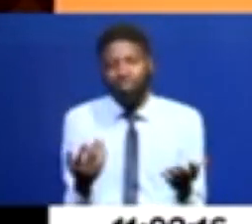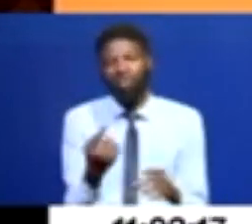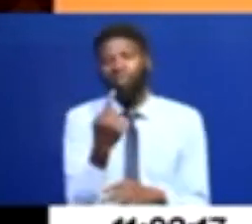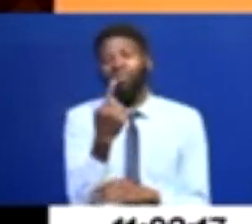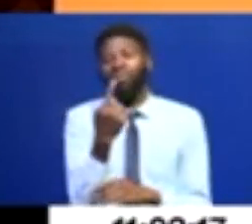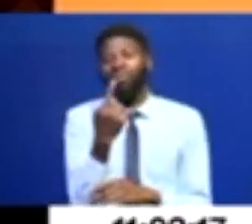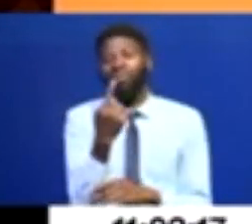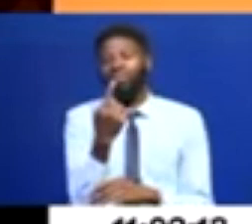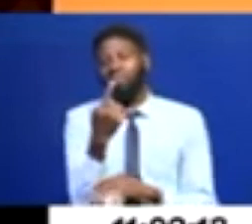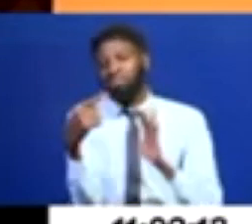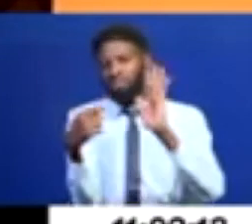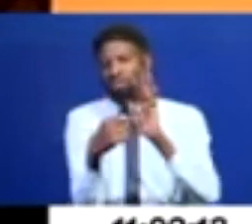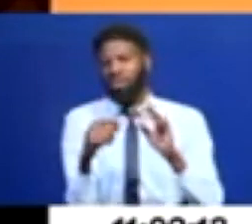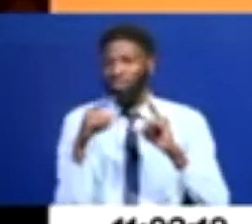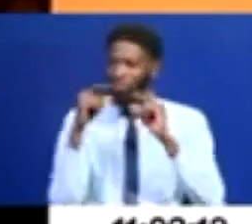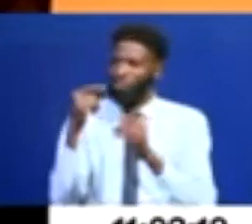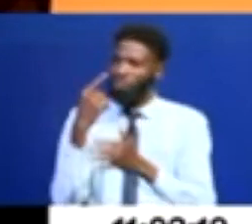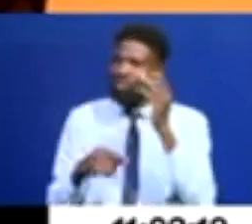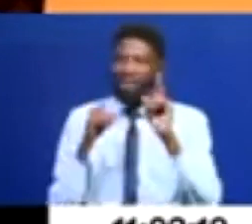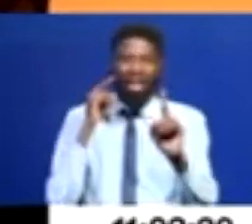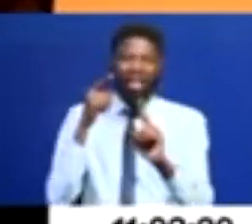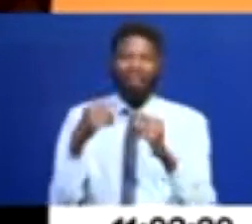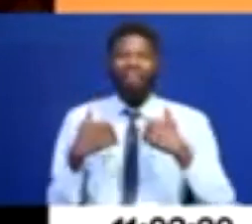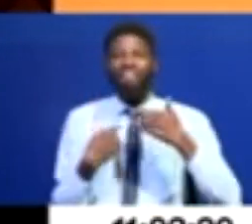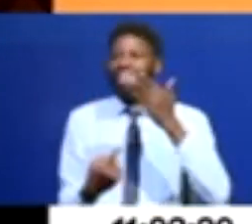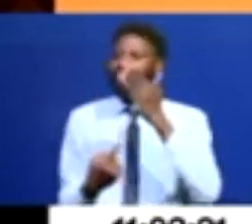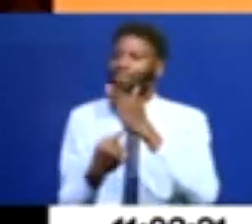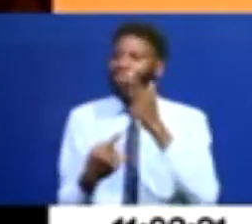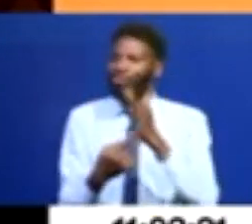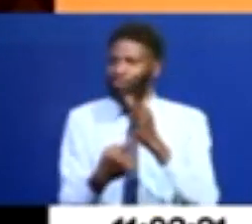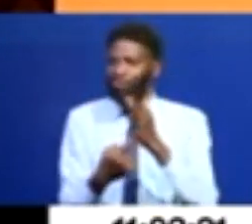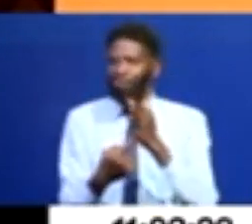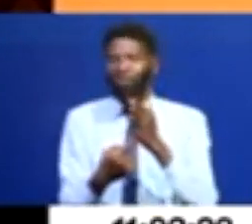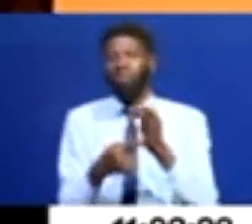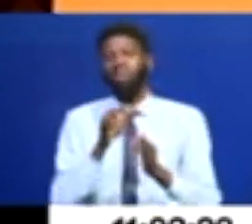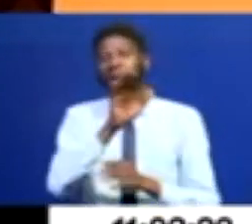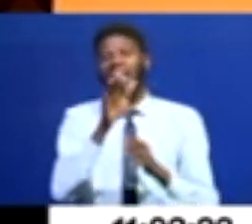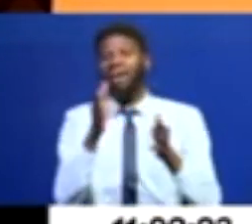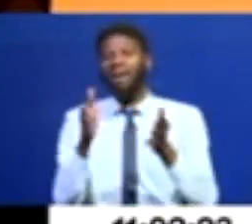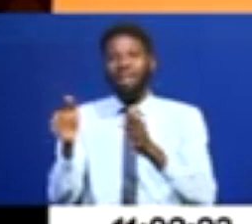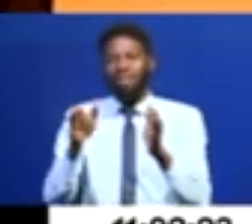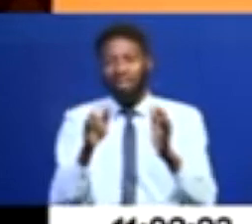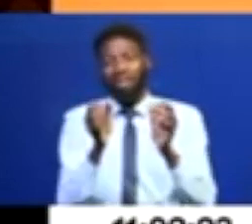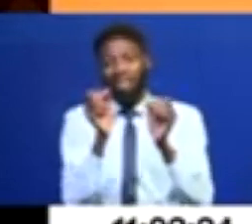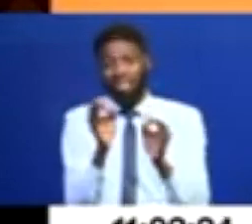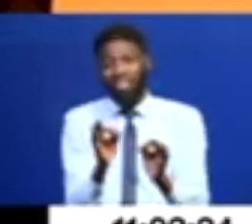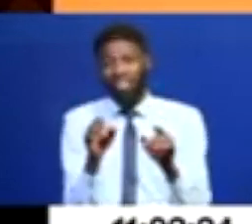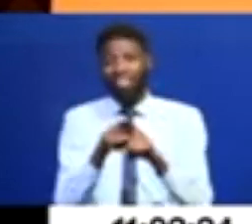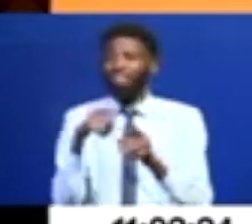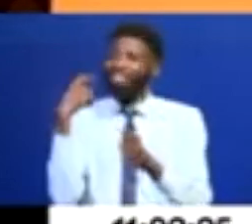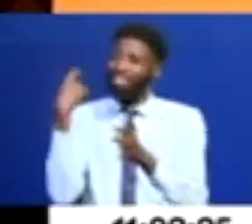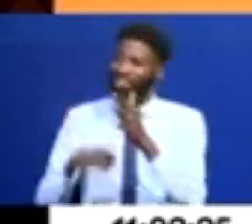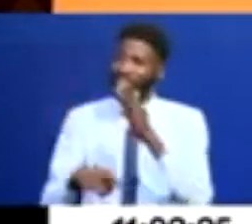themes is to have digital and digital superhighways, and when you bring in the tax